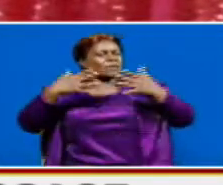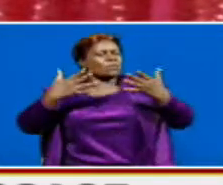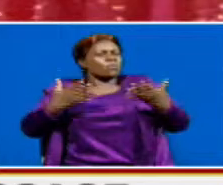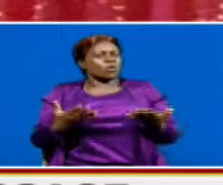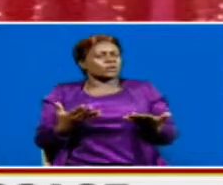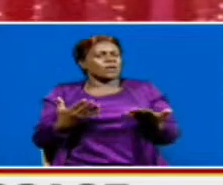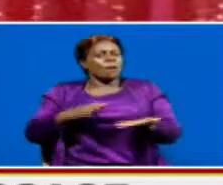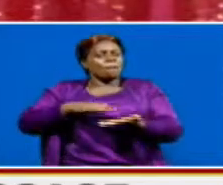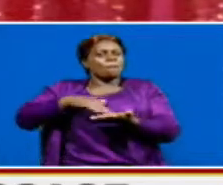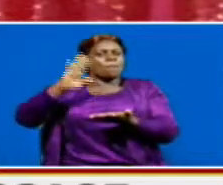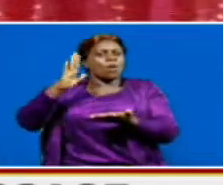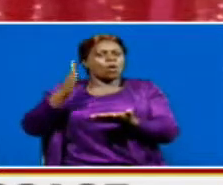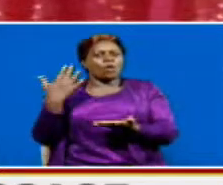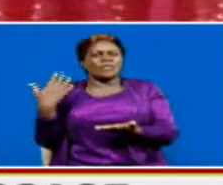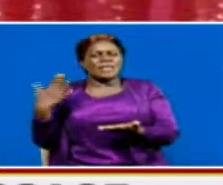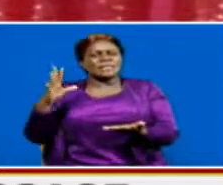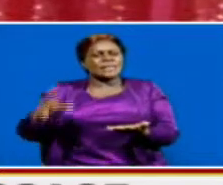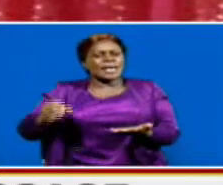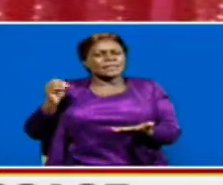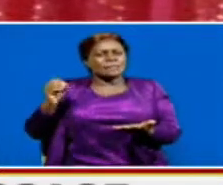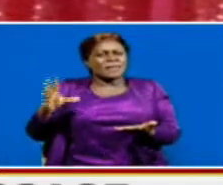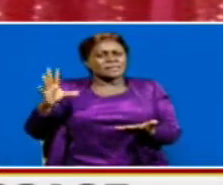in increased commodity prices.